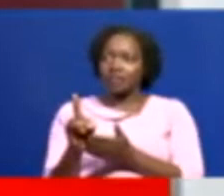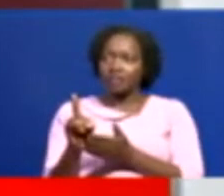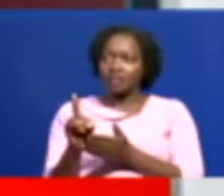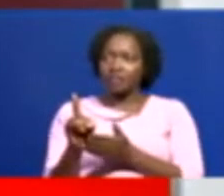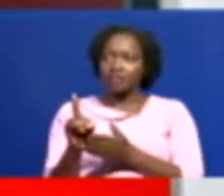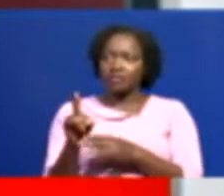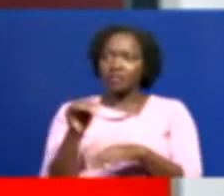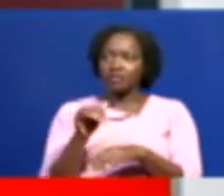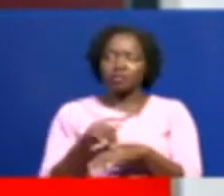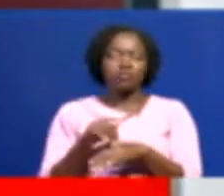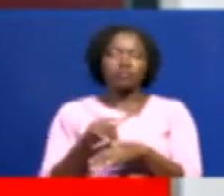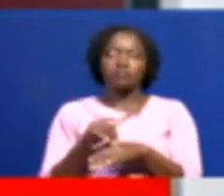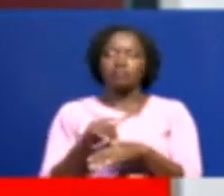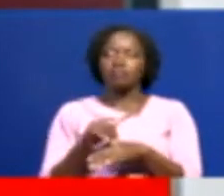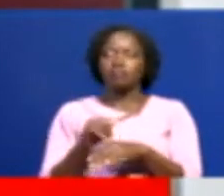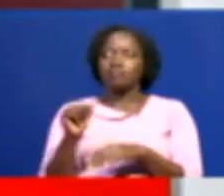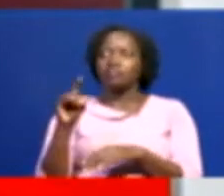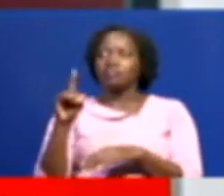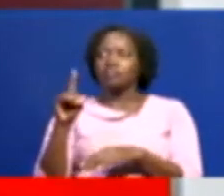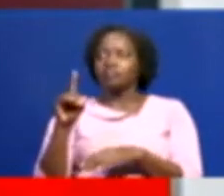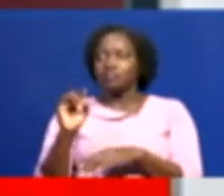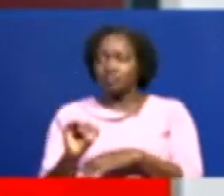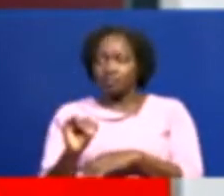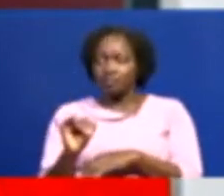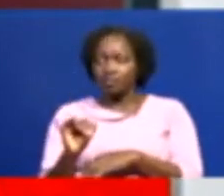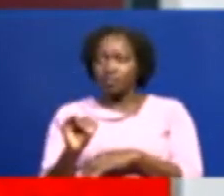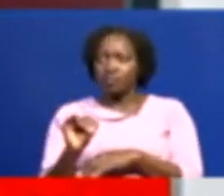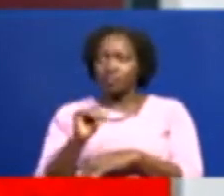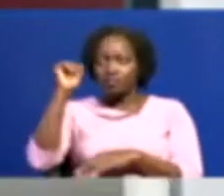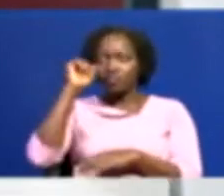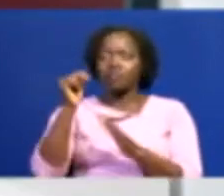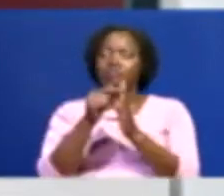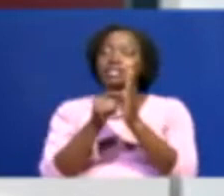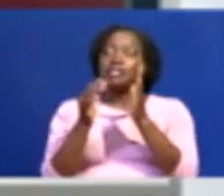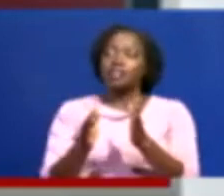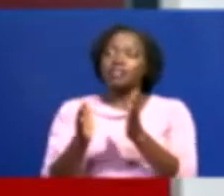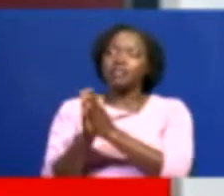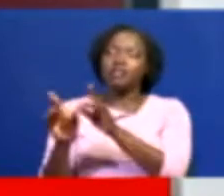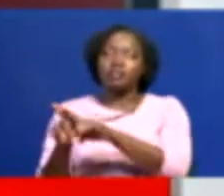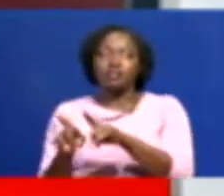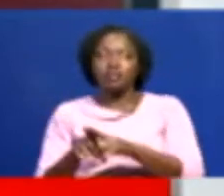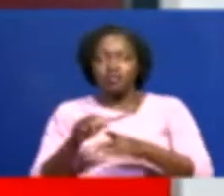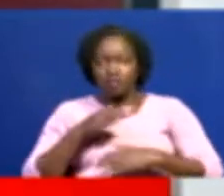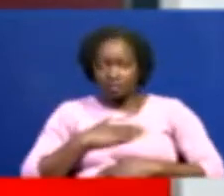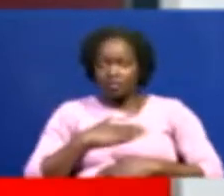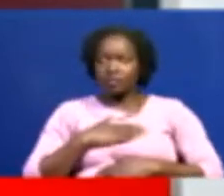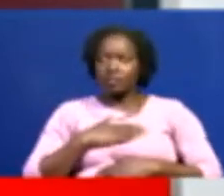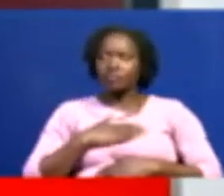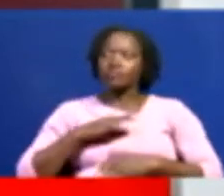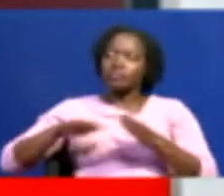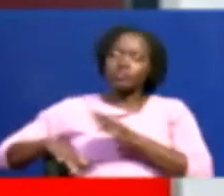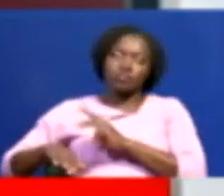at Abdiaziz Hashim. My guests are all here, Alenga Torosterdt, a political analyst. We also have Honorable Charles Nguna of Mwingi West, Member of